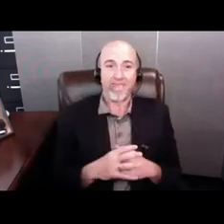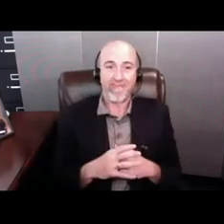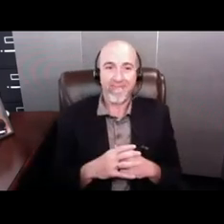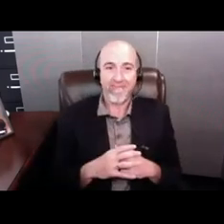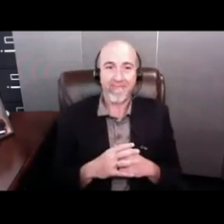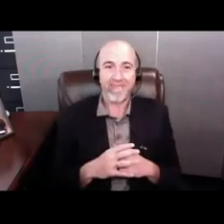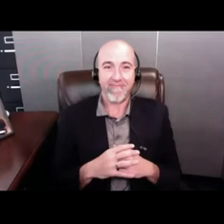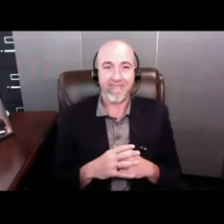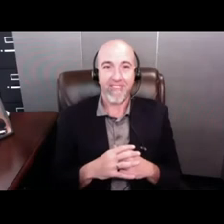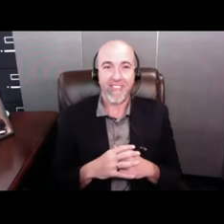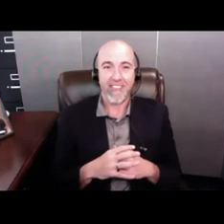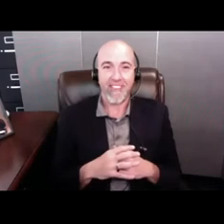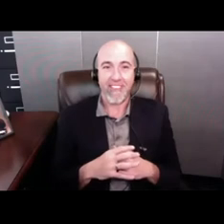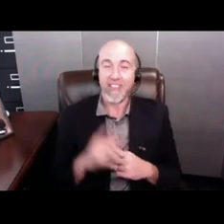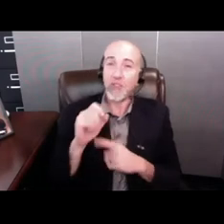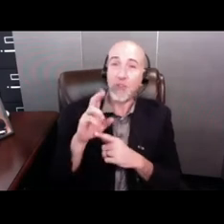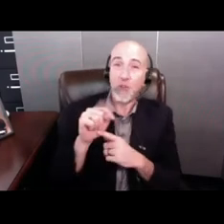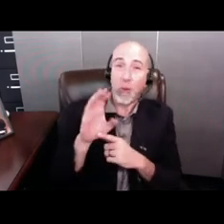come to. Stuart Beach in Galveston! Woo!